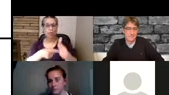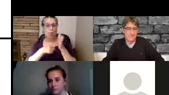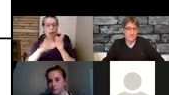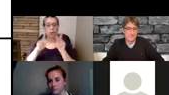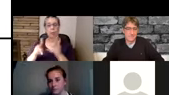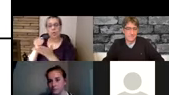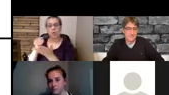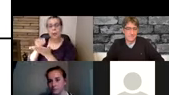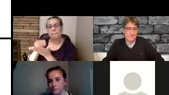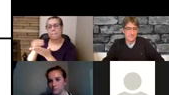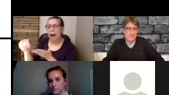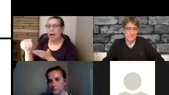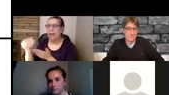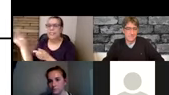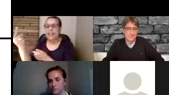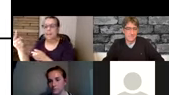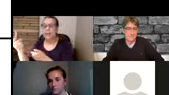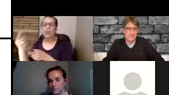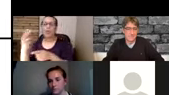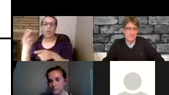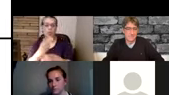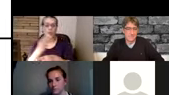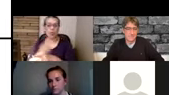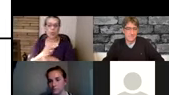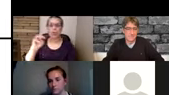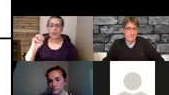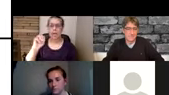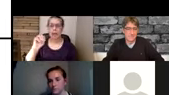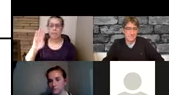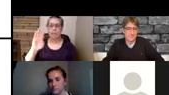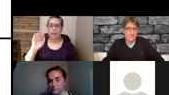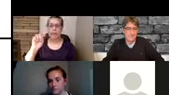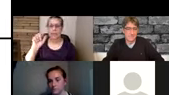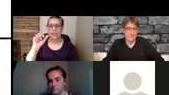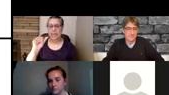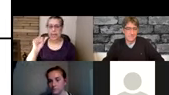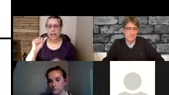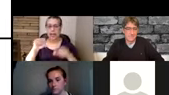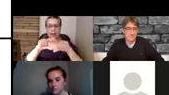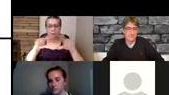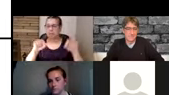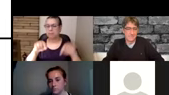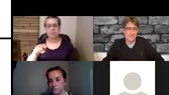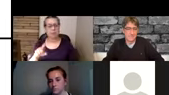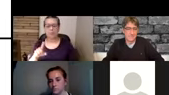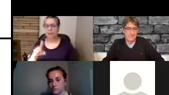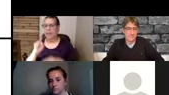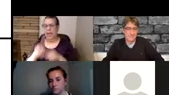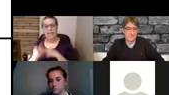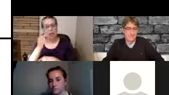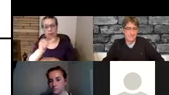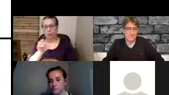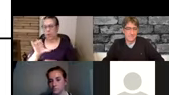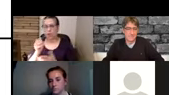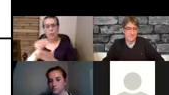from their store in order to then use the MBTA, the retailer's ability to add value to